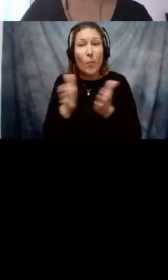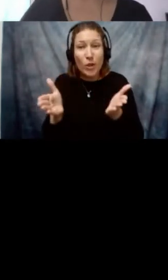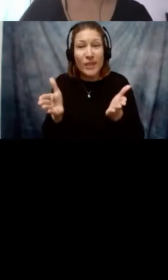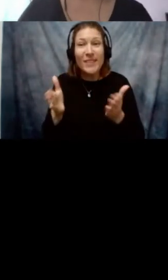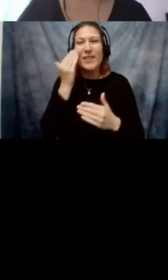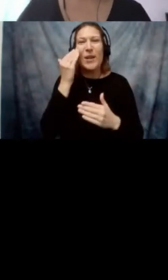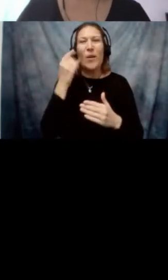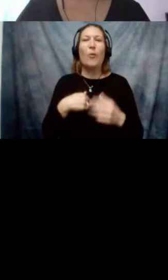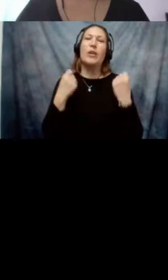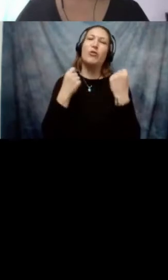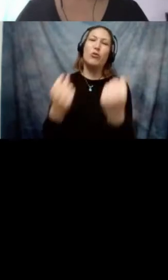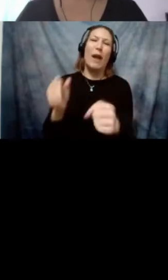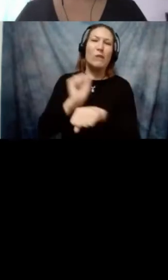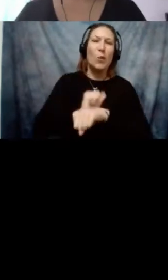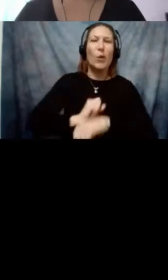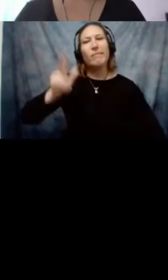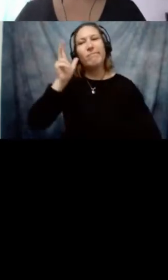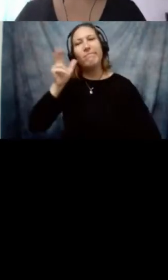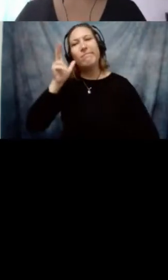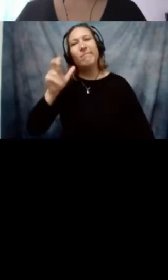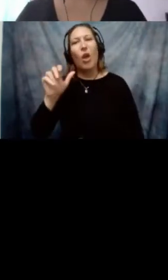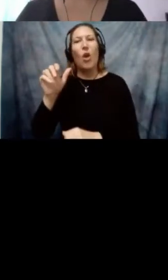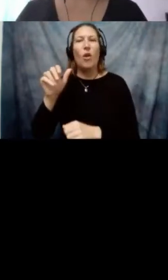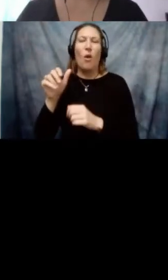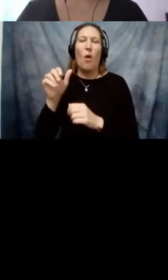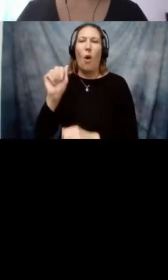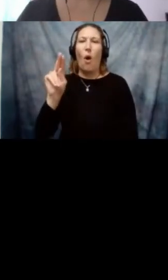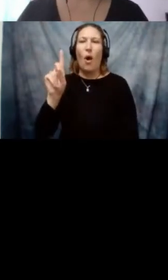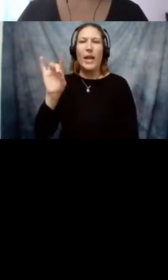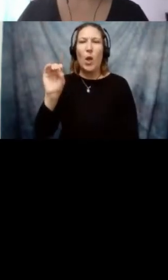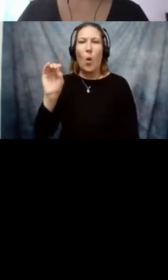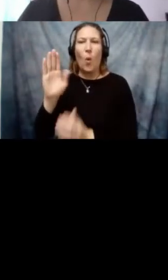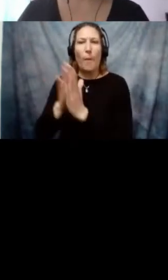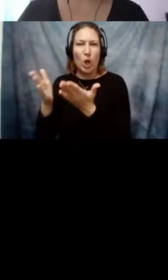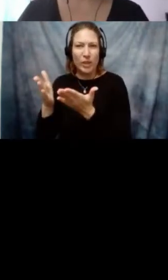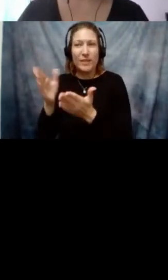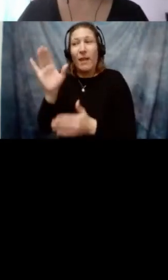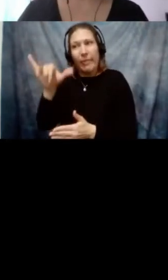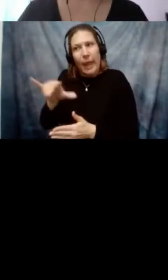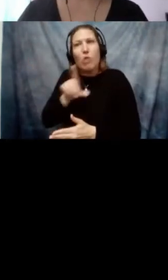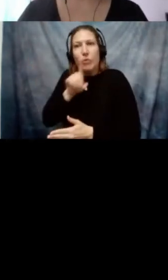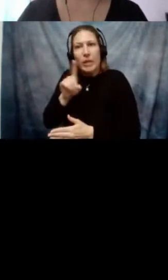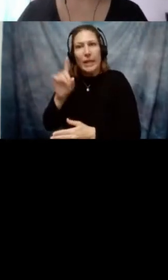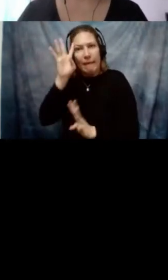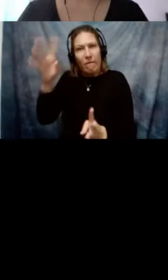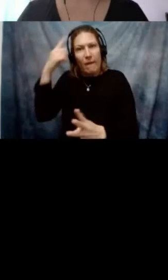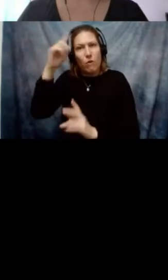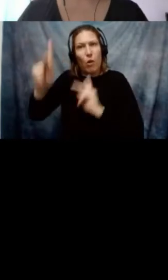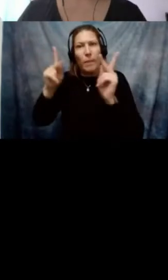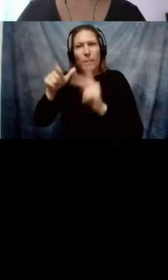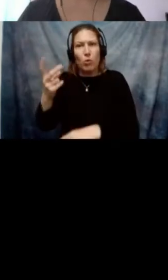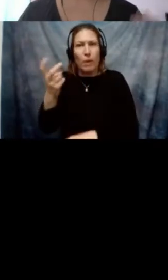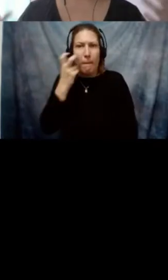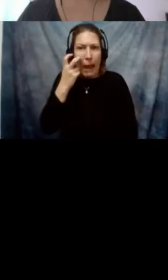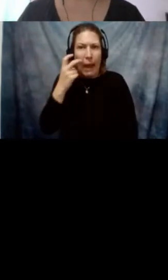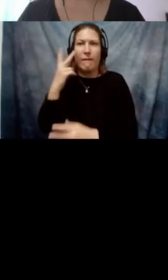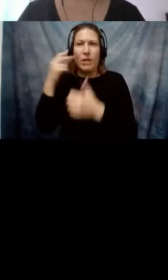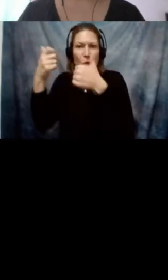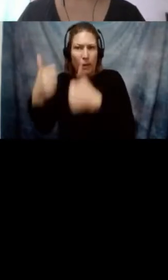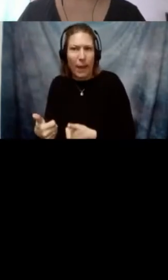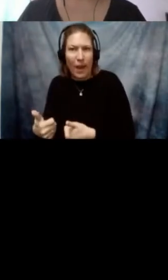You know, those were developed for people who were blind or had low vision and vision impairment, but other people benefit from